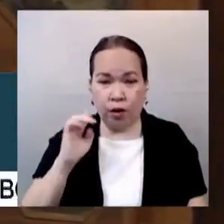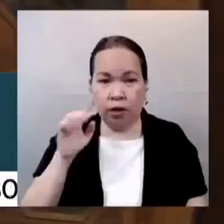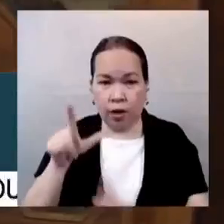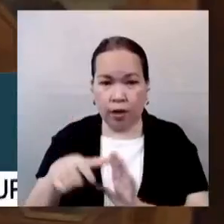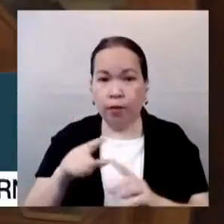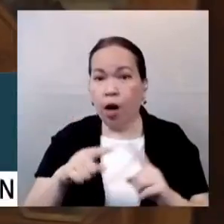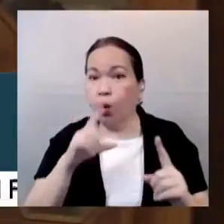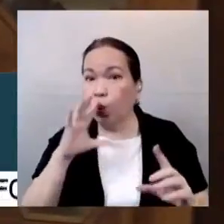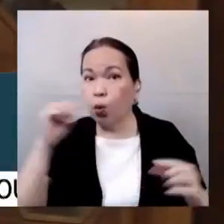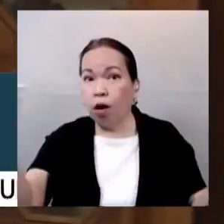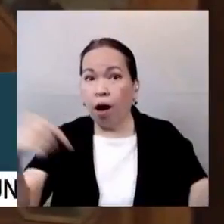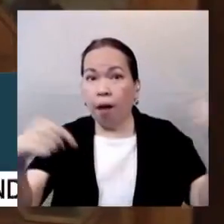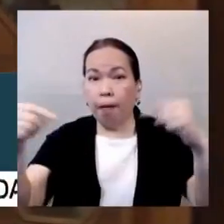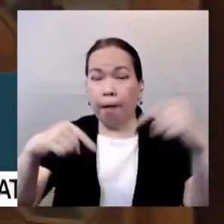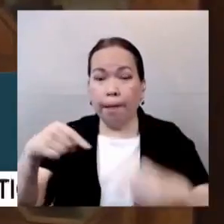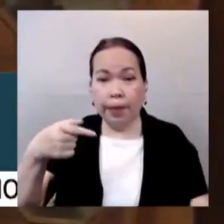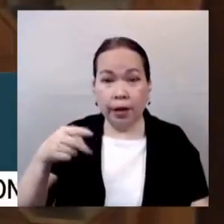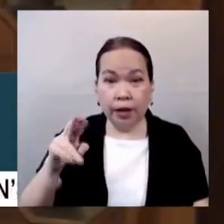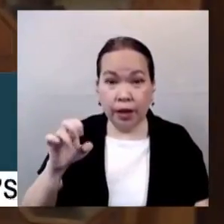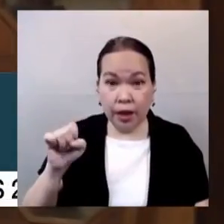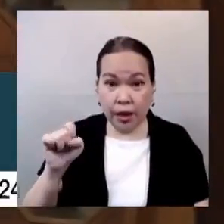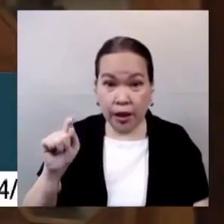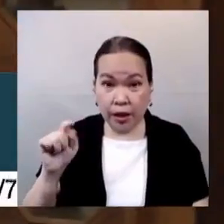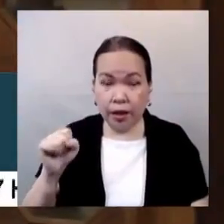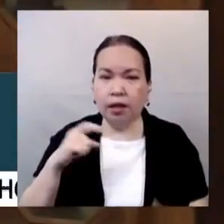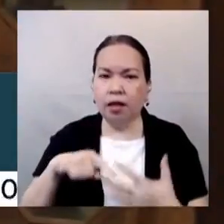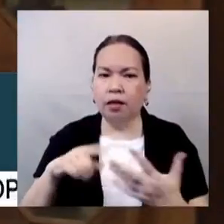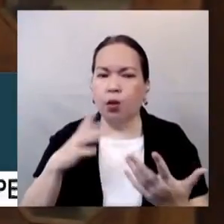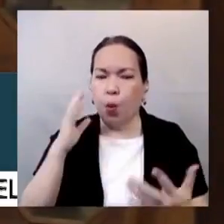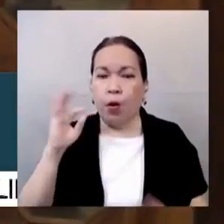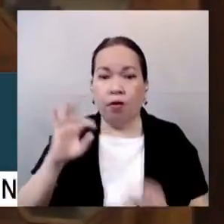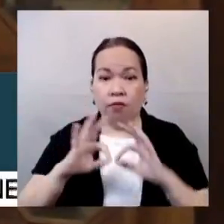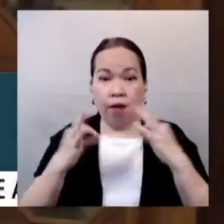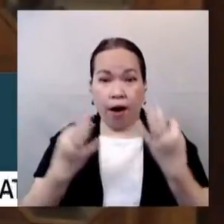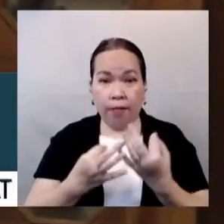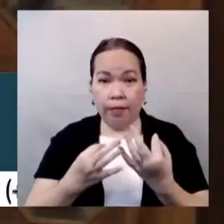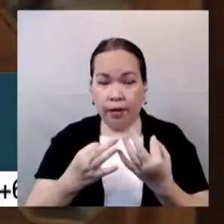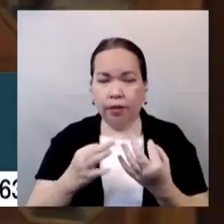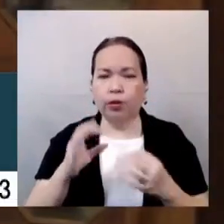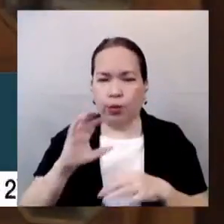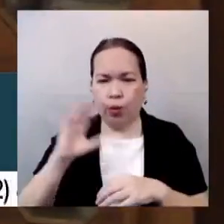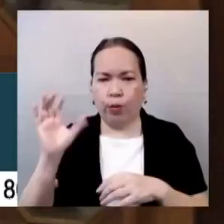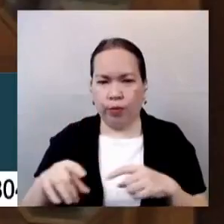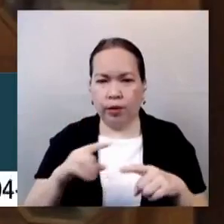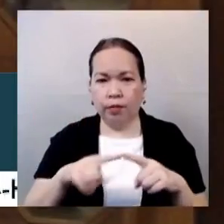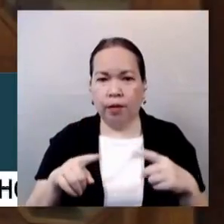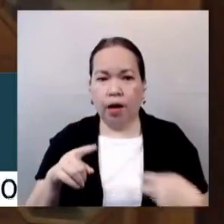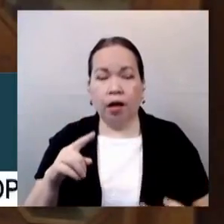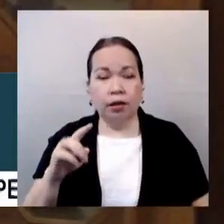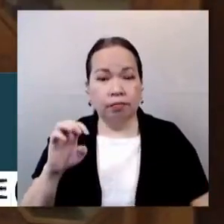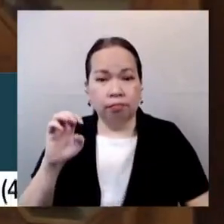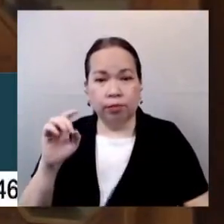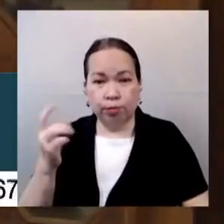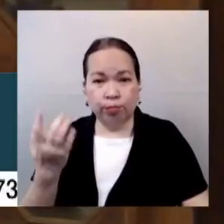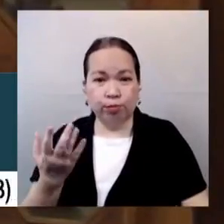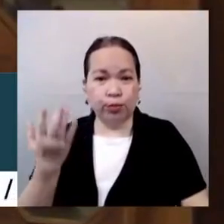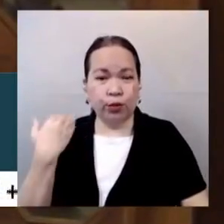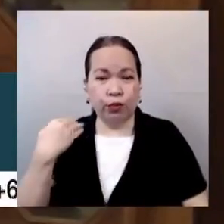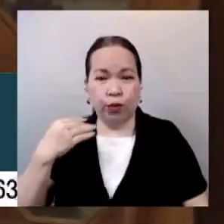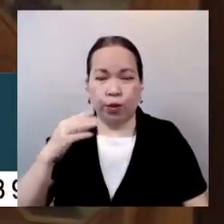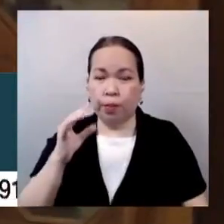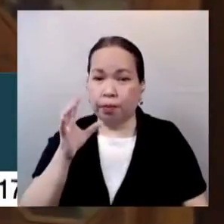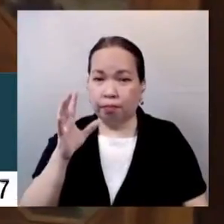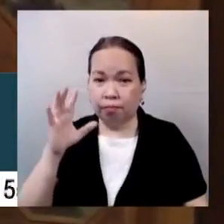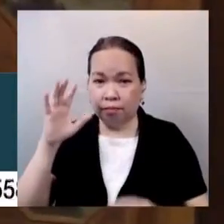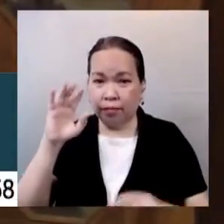told us that the first family is expected to be complete, but former First Lady Imelda Marcos has yet to decide on whether or not she